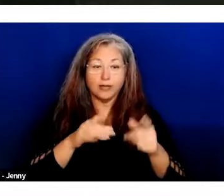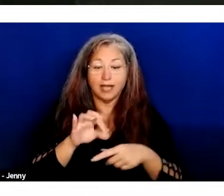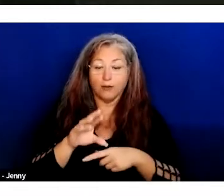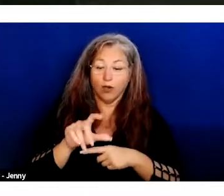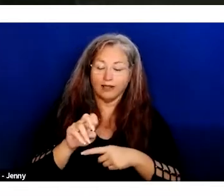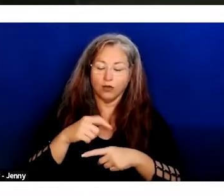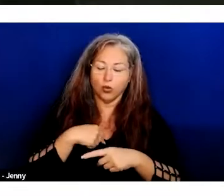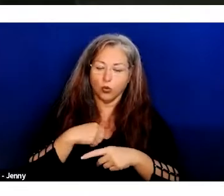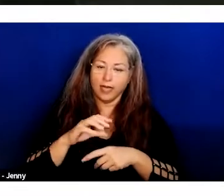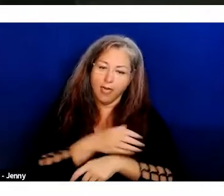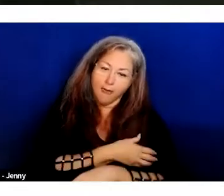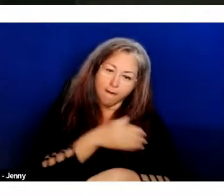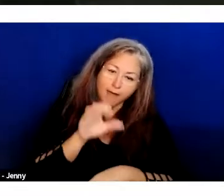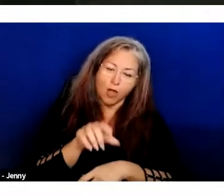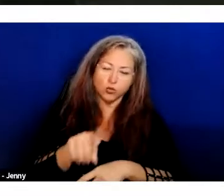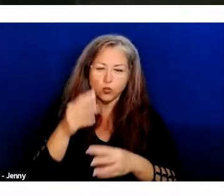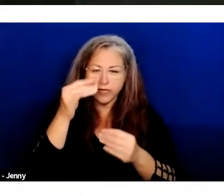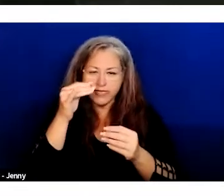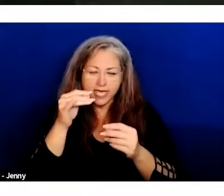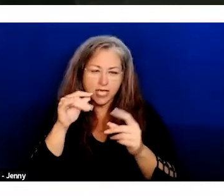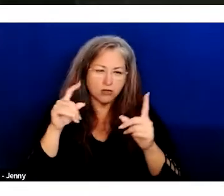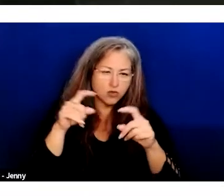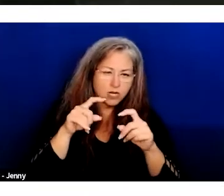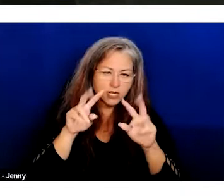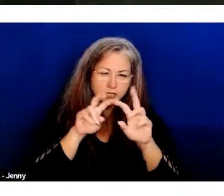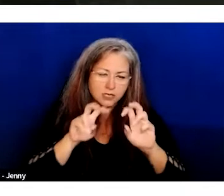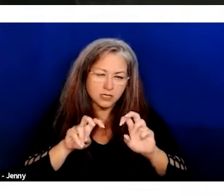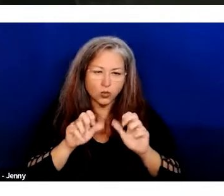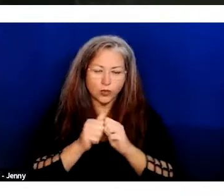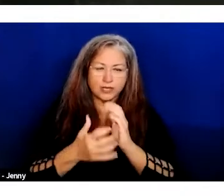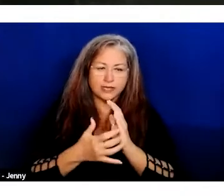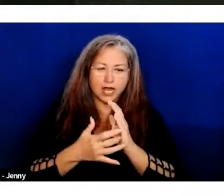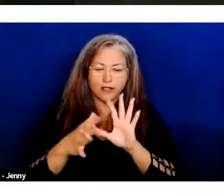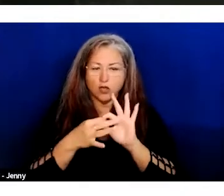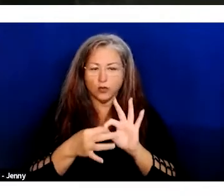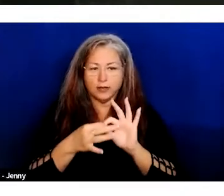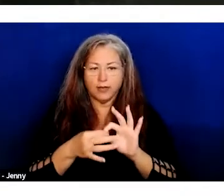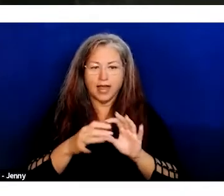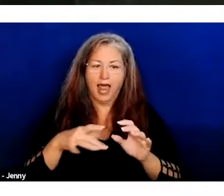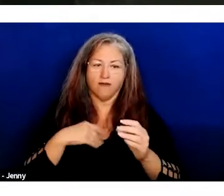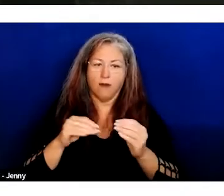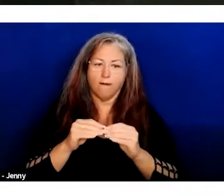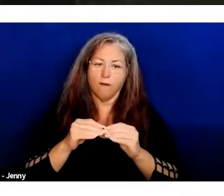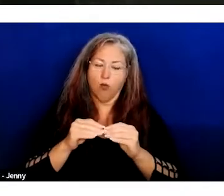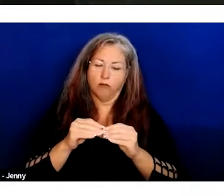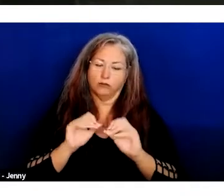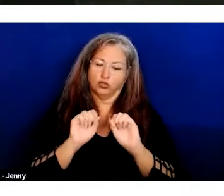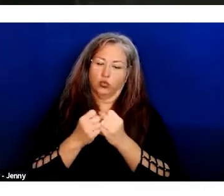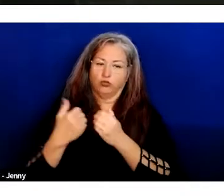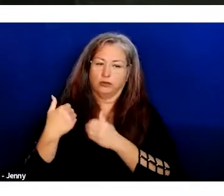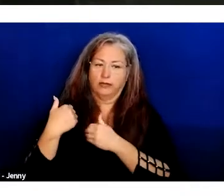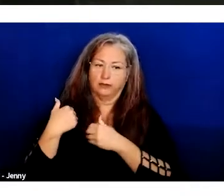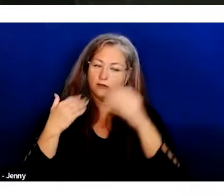think critically about their relationship with technology and inspire a more socially responsible future. We